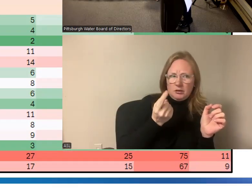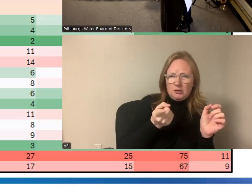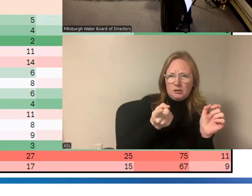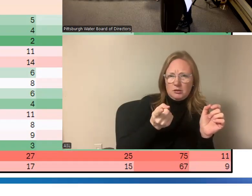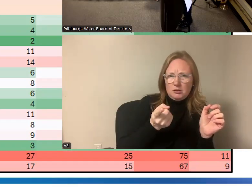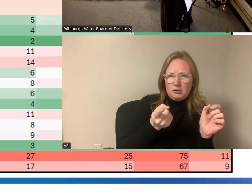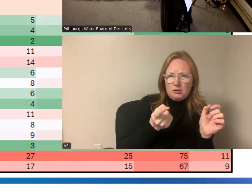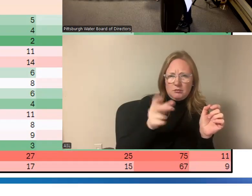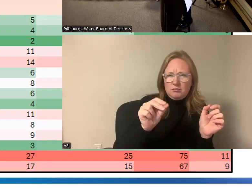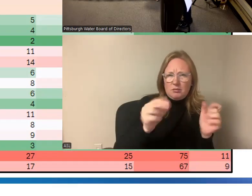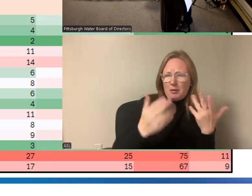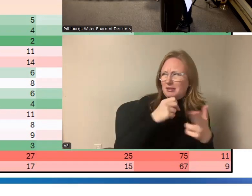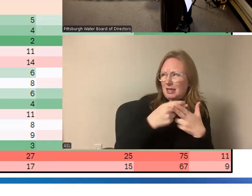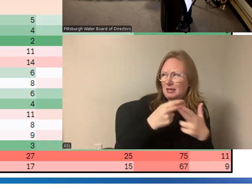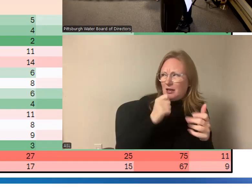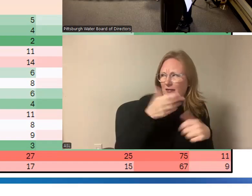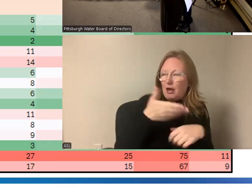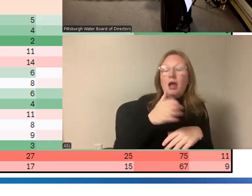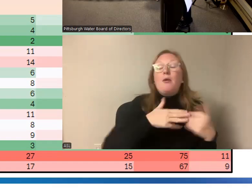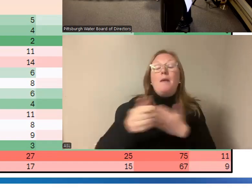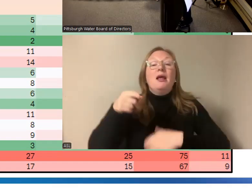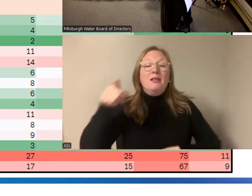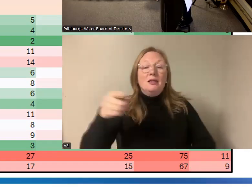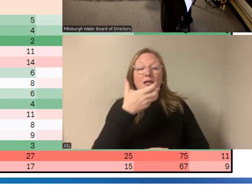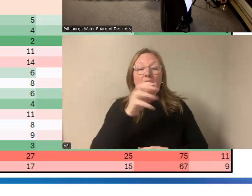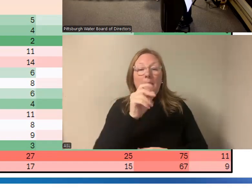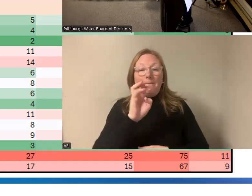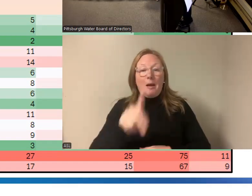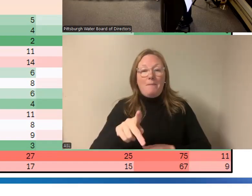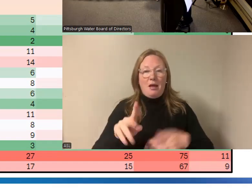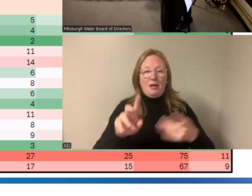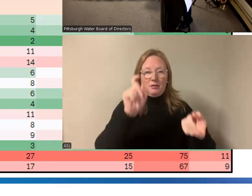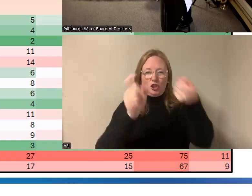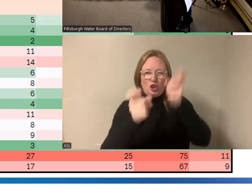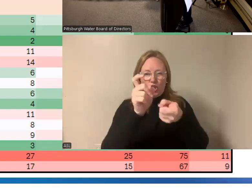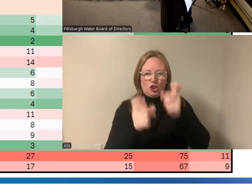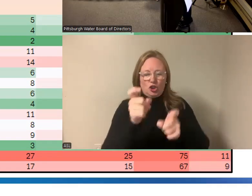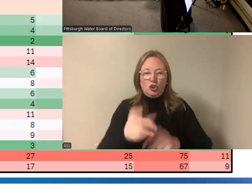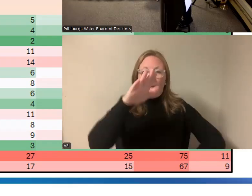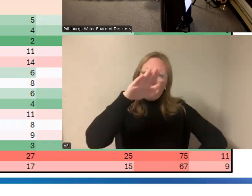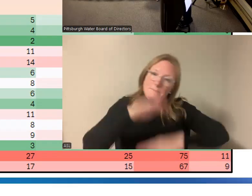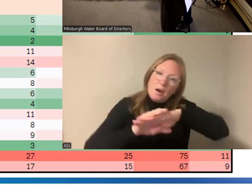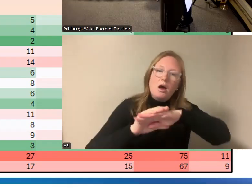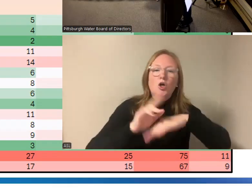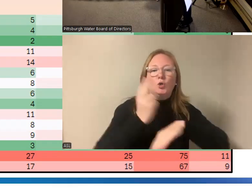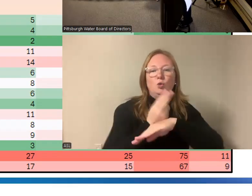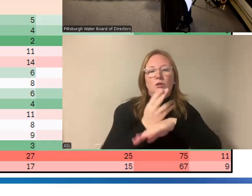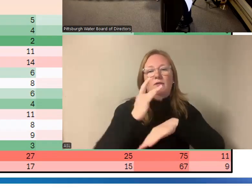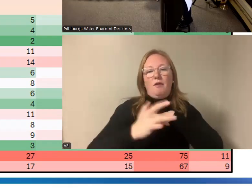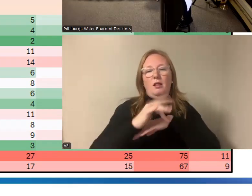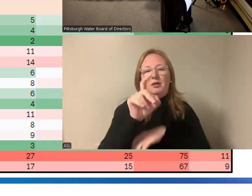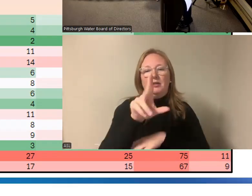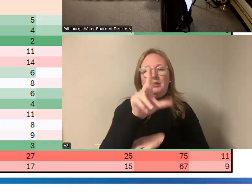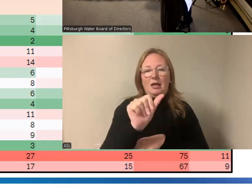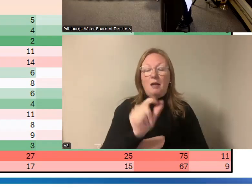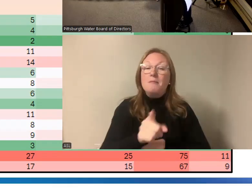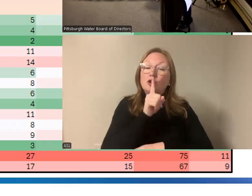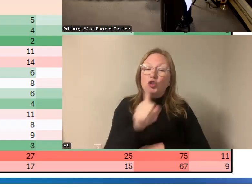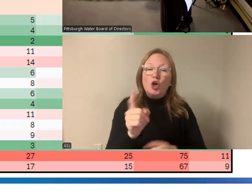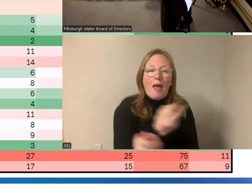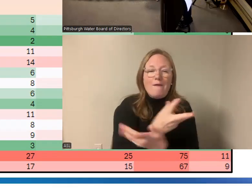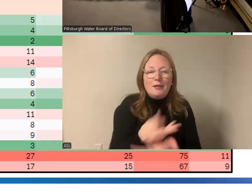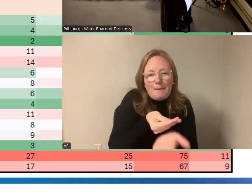Oh, that slide's on. This heat map has been redefined to optimize the use of available data and optimize